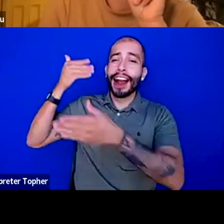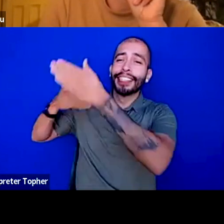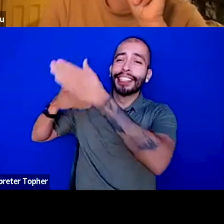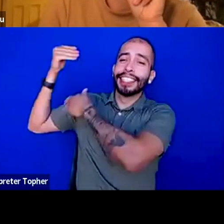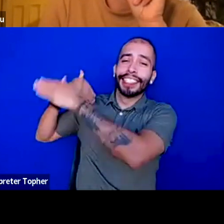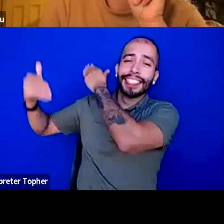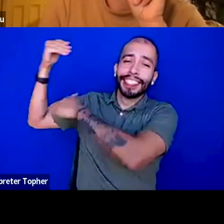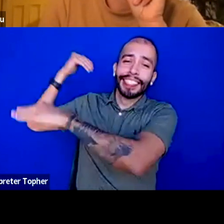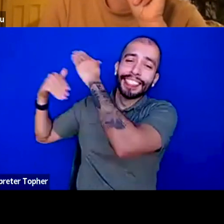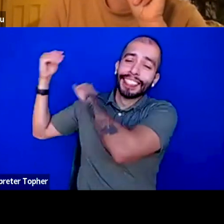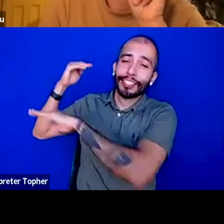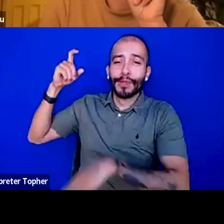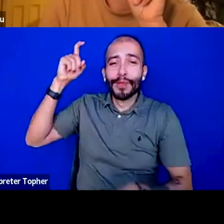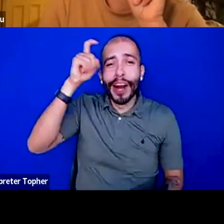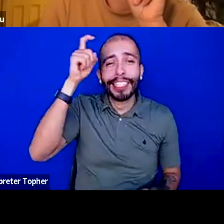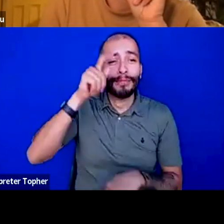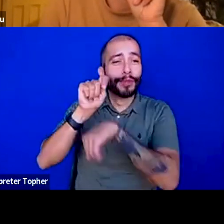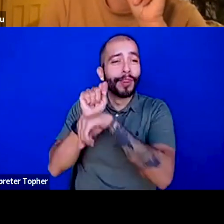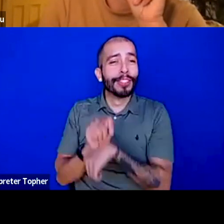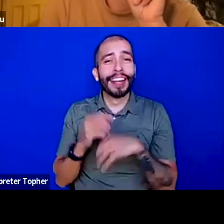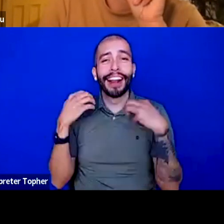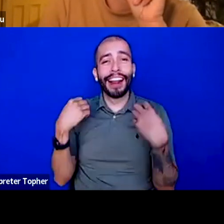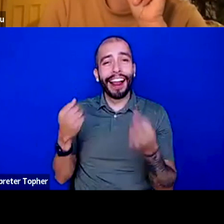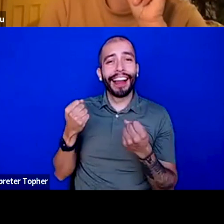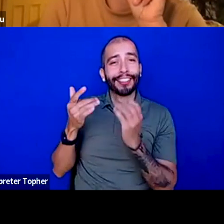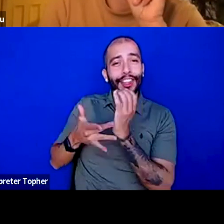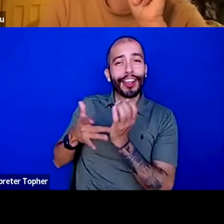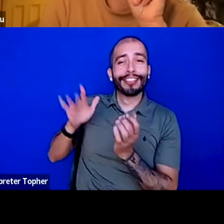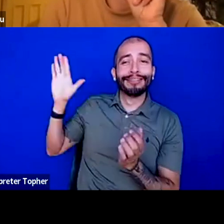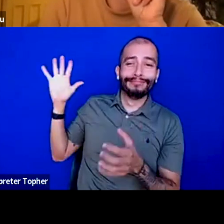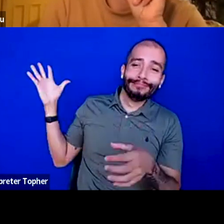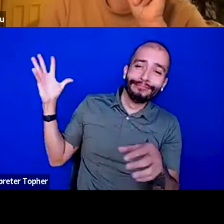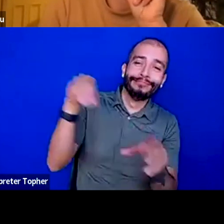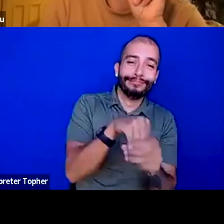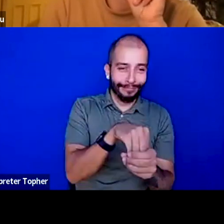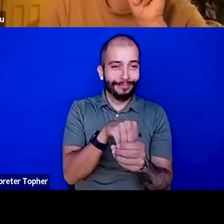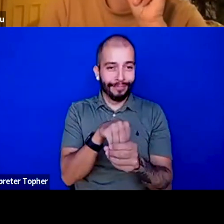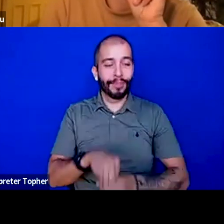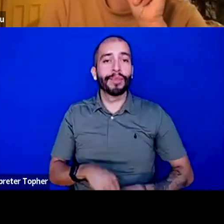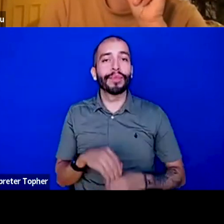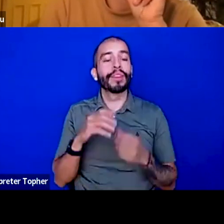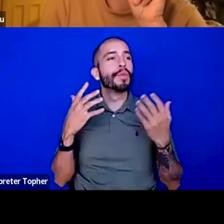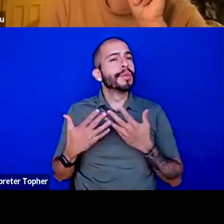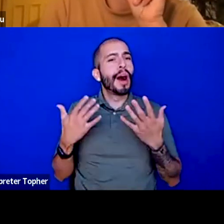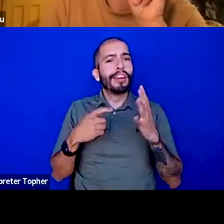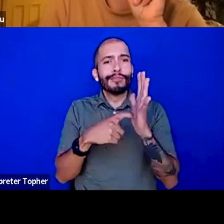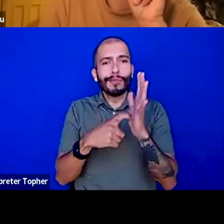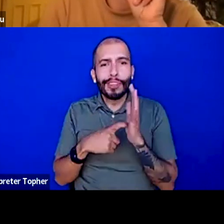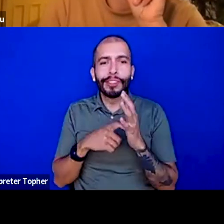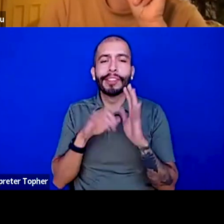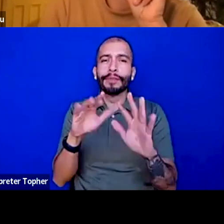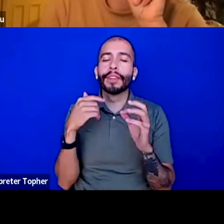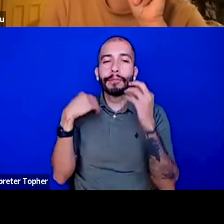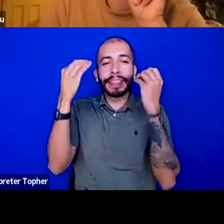What it would require, I was thinking about someone I hold dear that I held space for when he was 16 in a